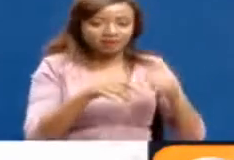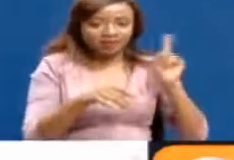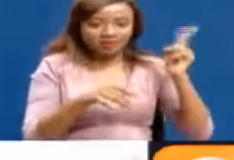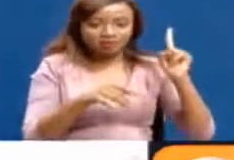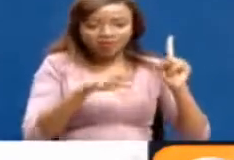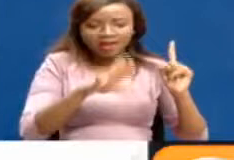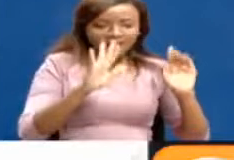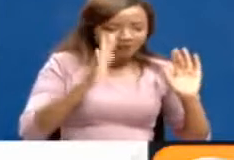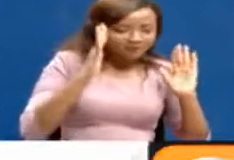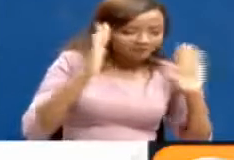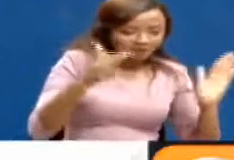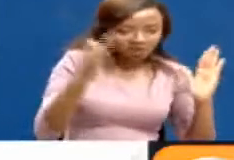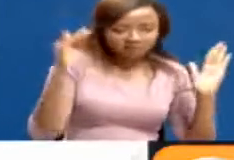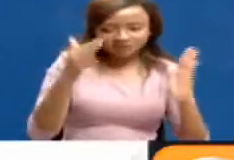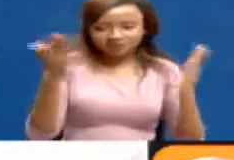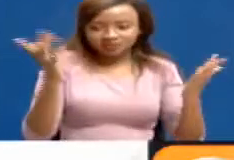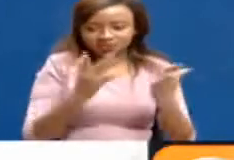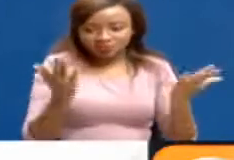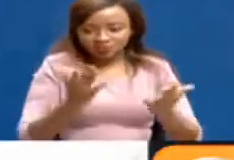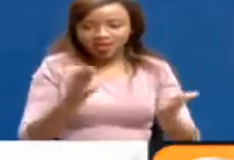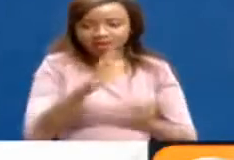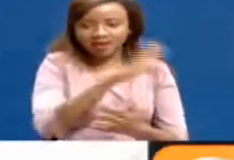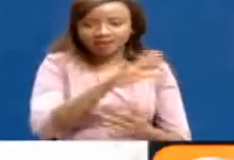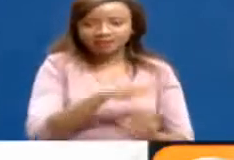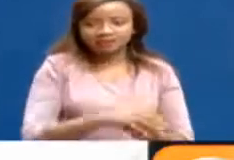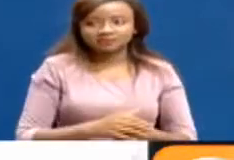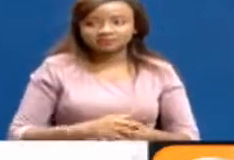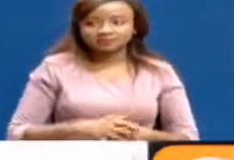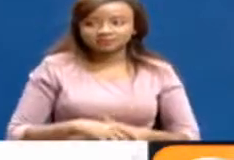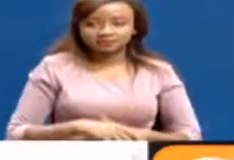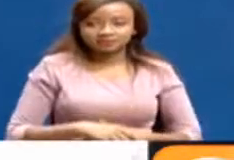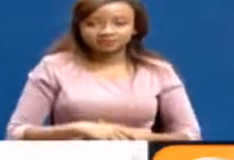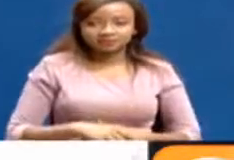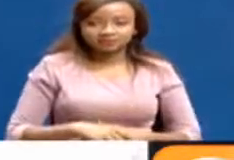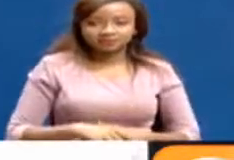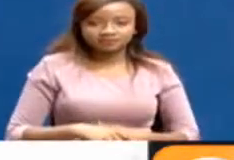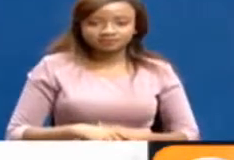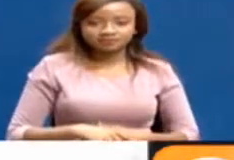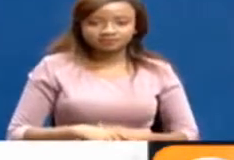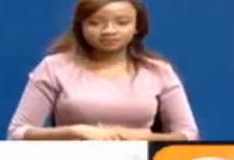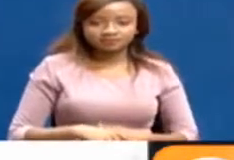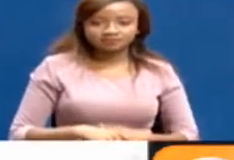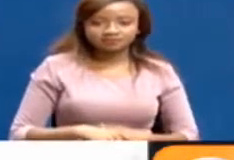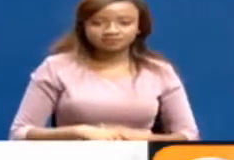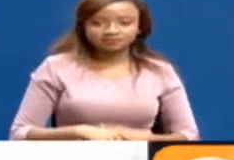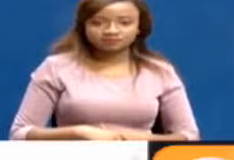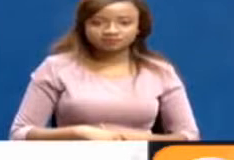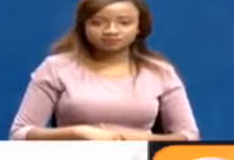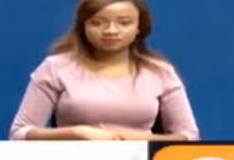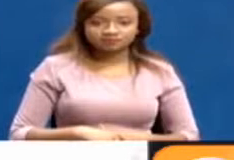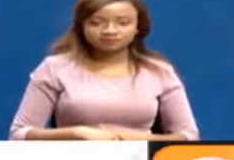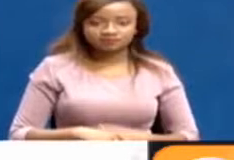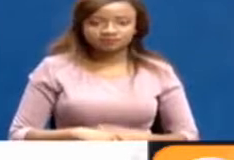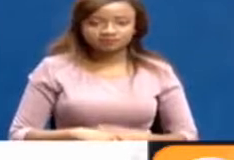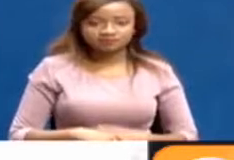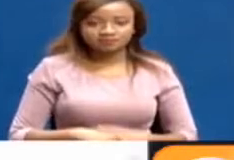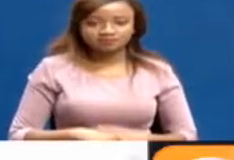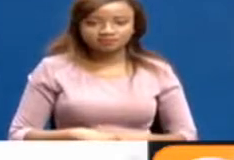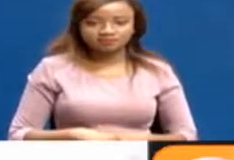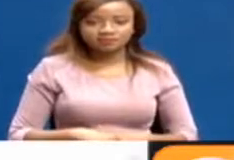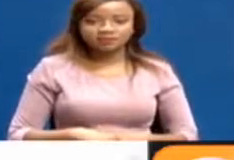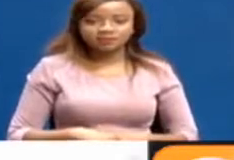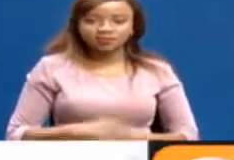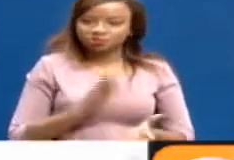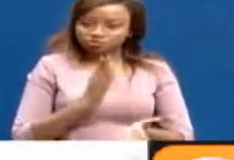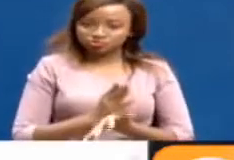focusing on. I know today there's something that we were to do together in parts of Nairobi, and I think he was able to do it. I wasn't able to make it. Jeff, we